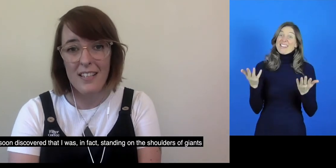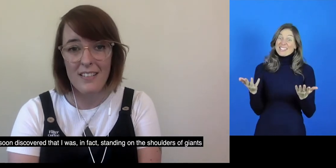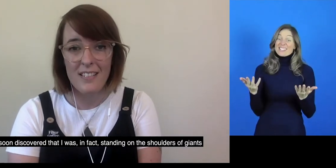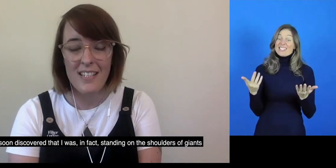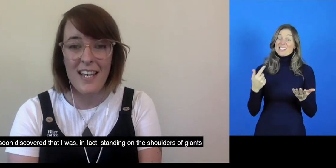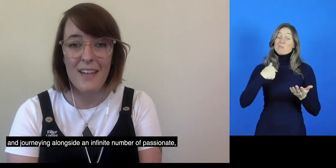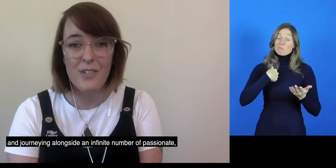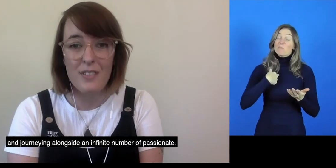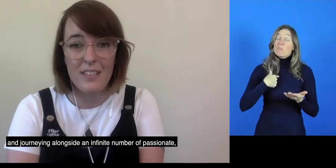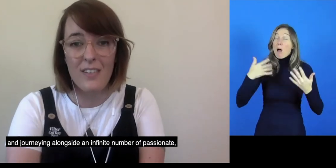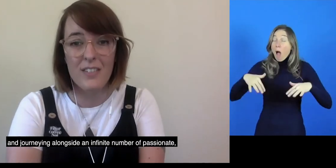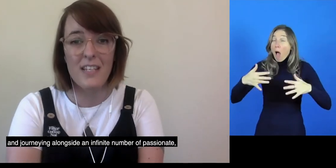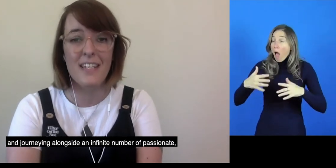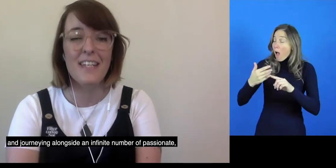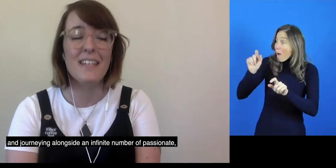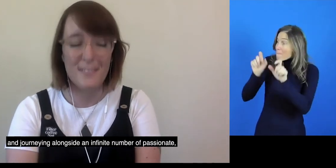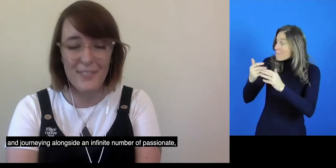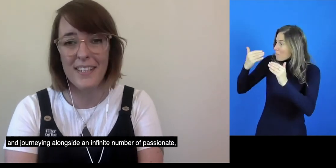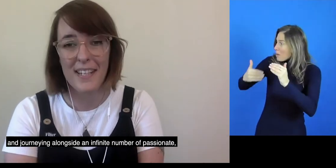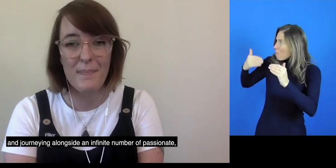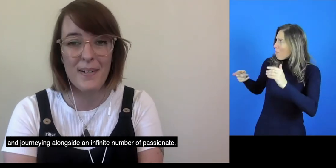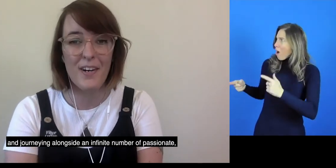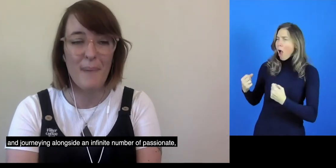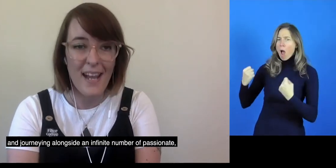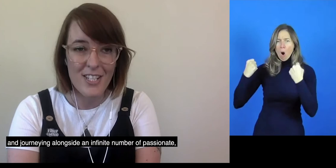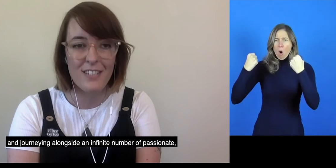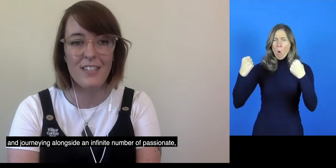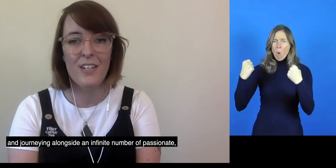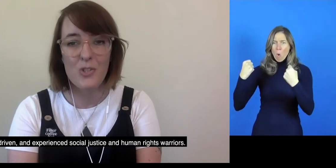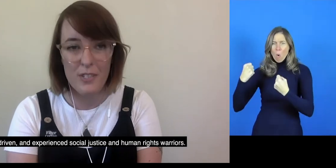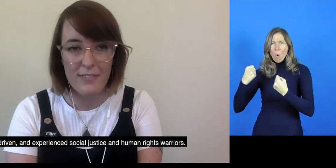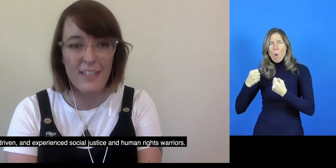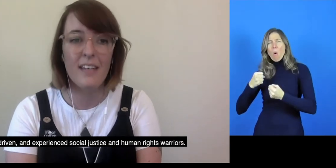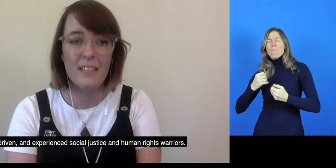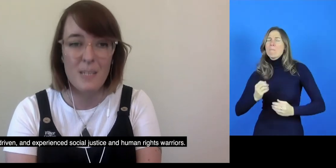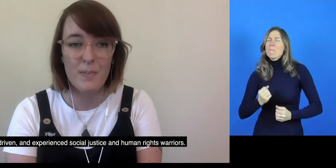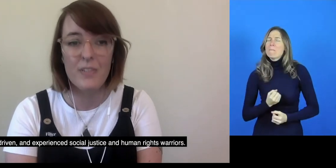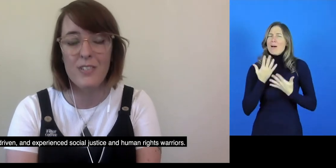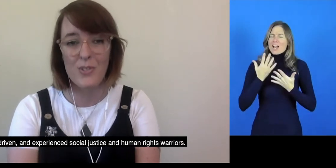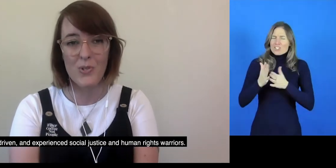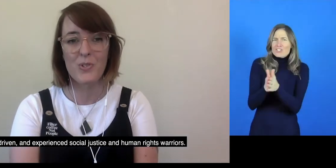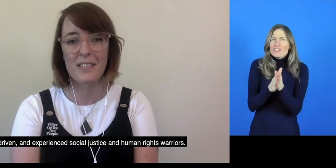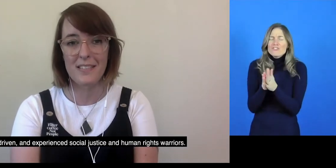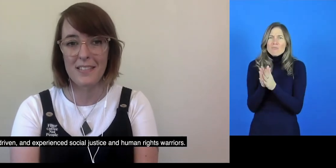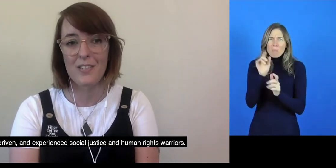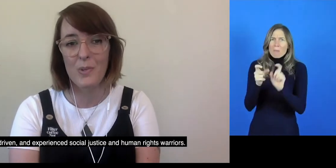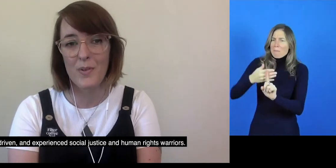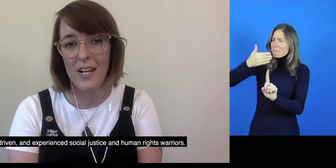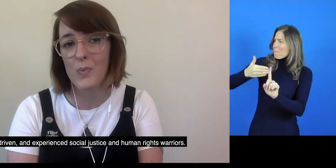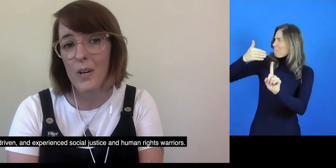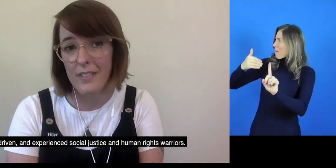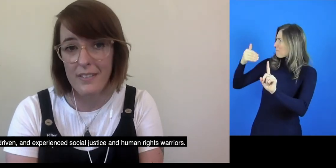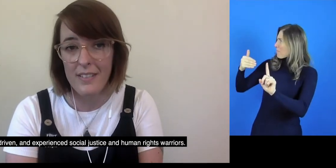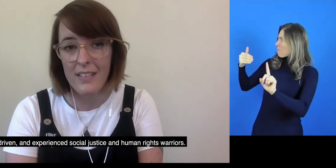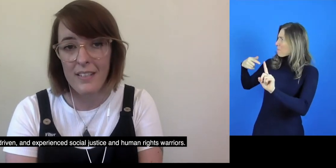of giants and journeying alongside an infinite number of passionate, driven, and experienced social justice and human